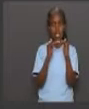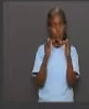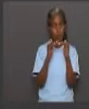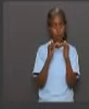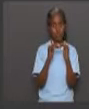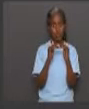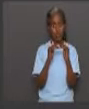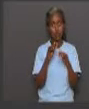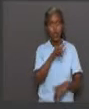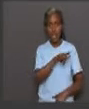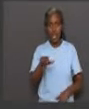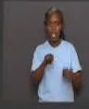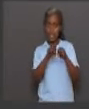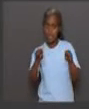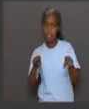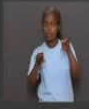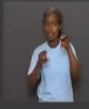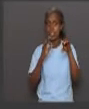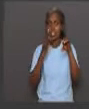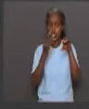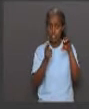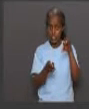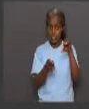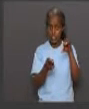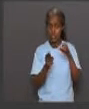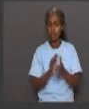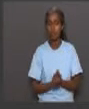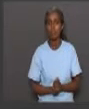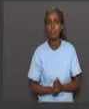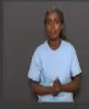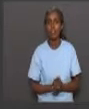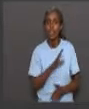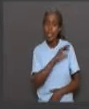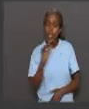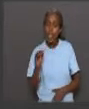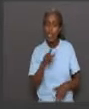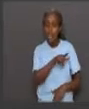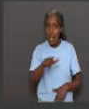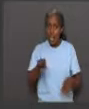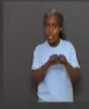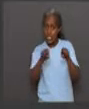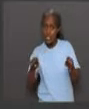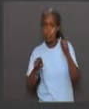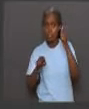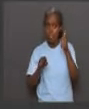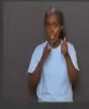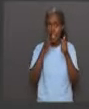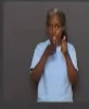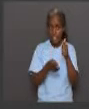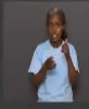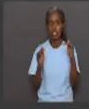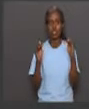congruent to line segment CG, and line segment